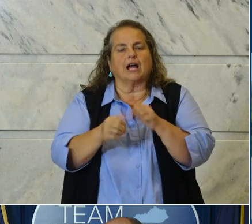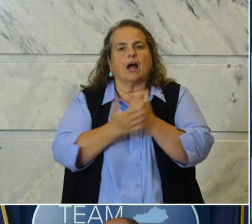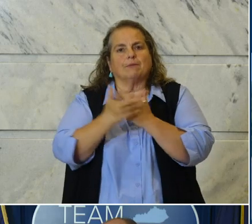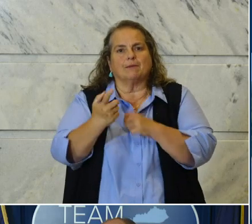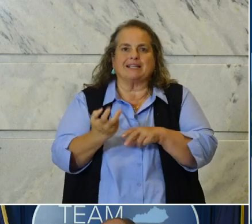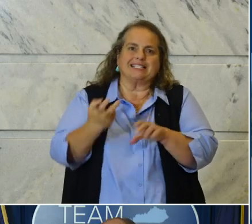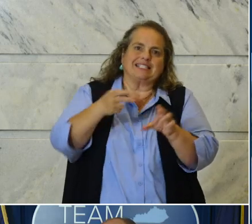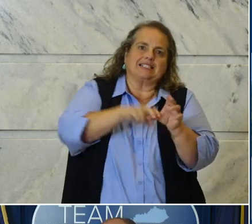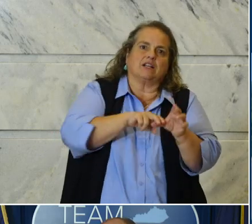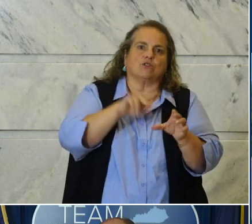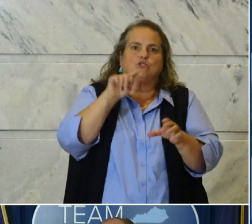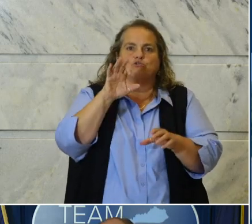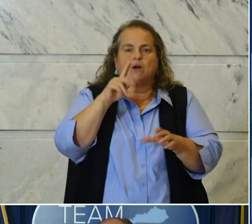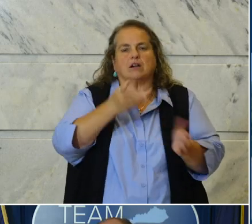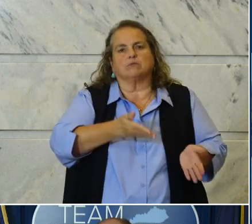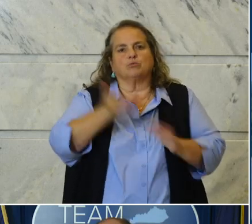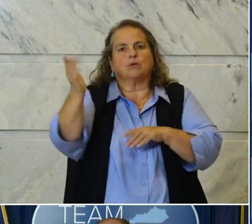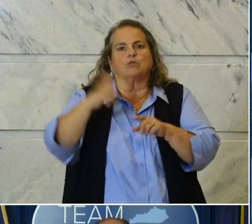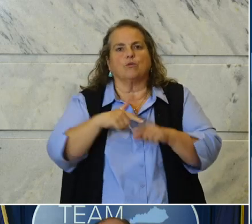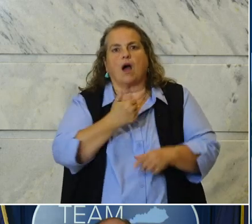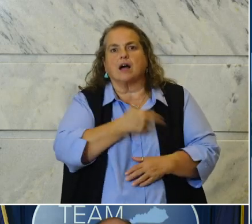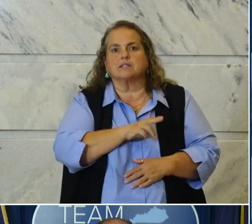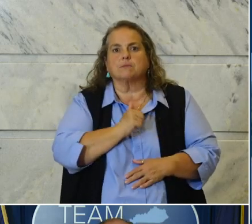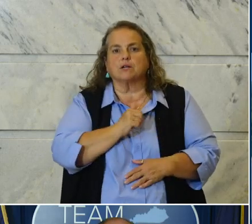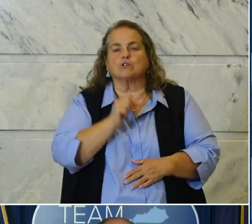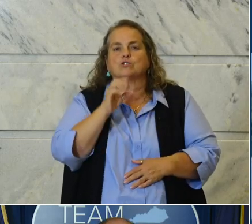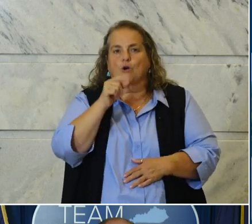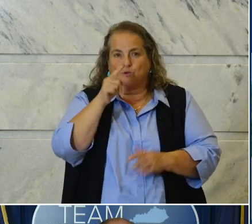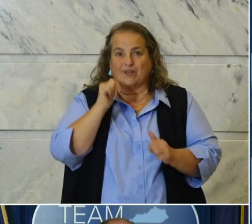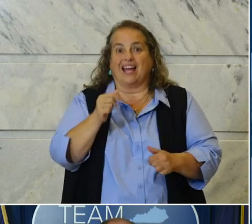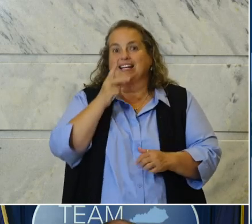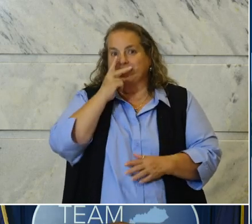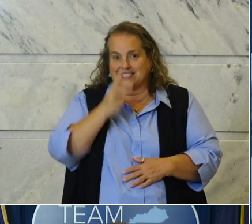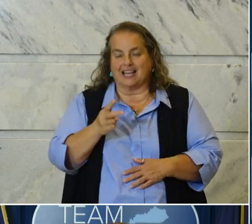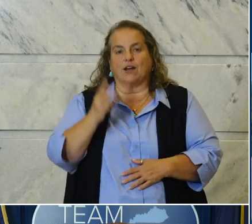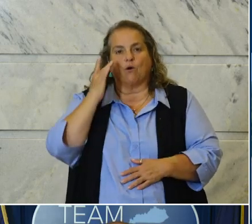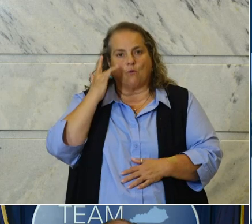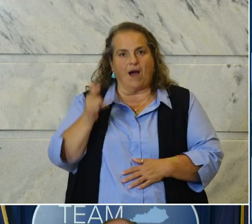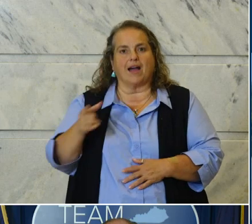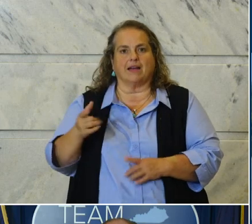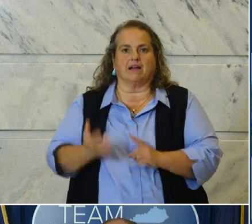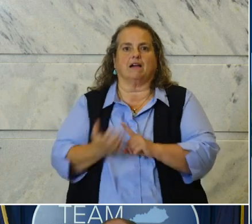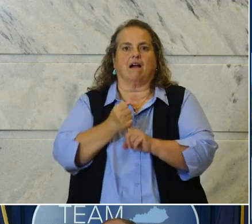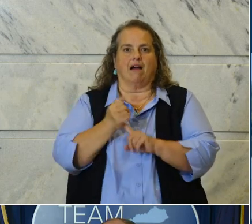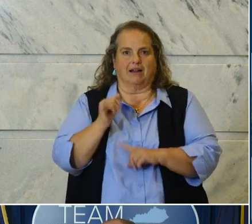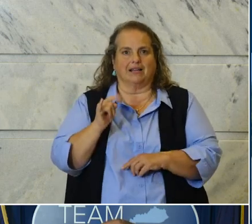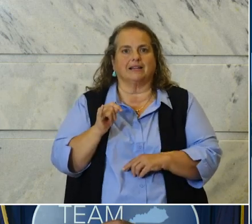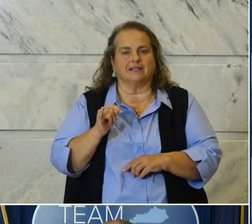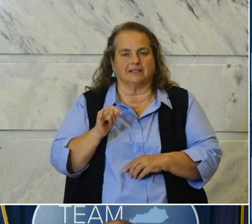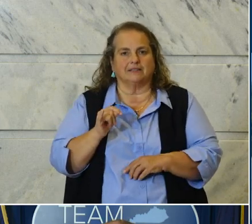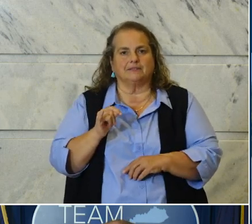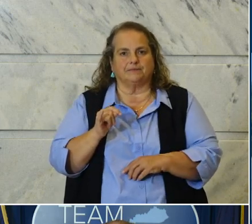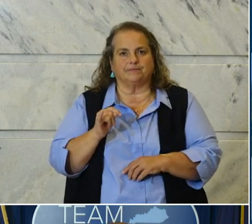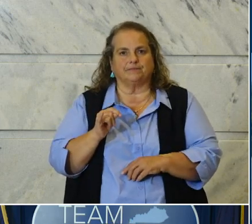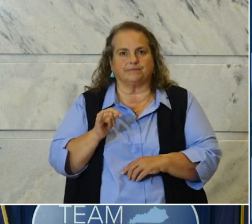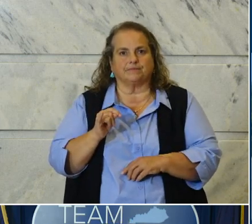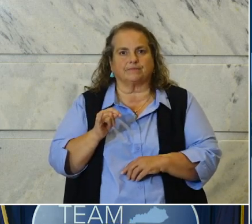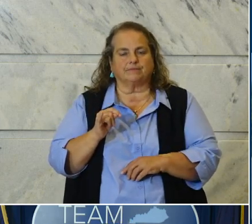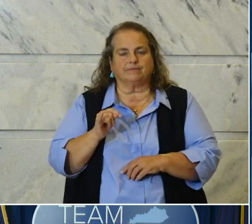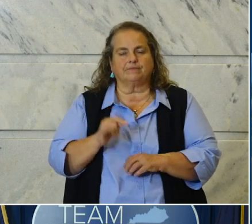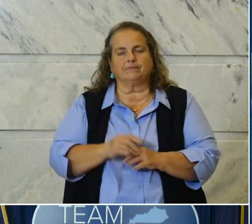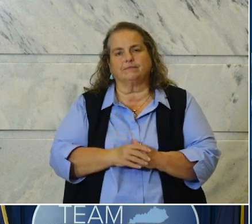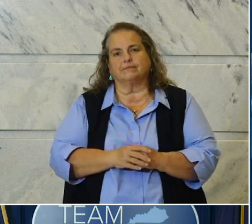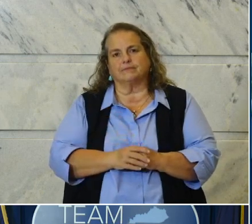truck to take him to the hospital. So you can see why he may have caught the